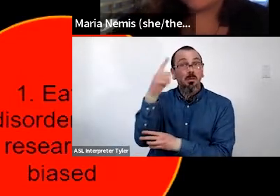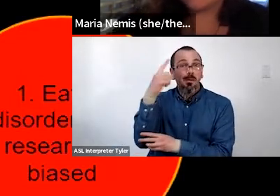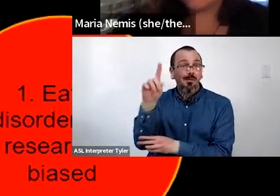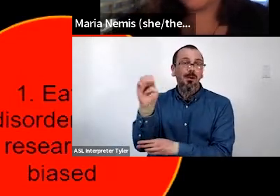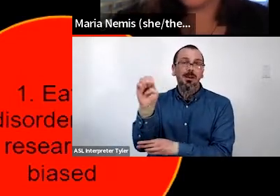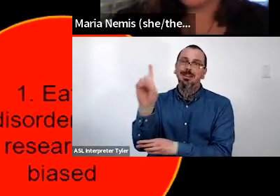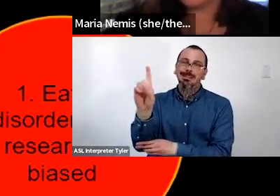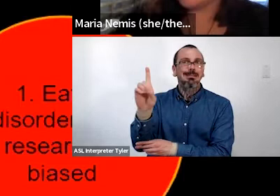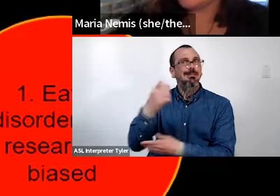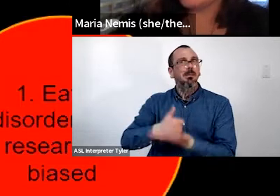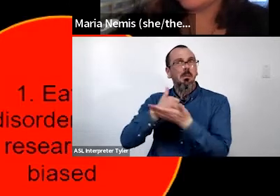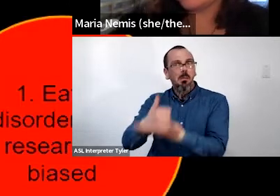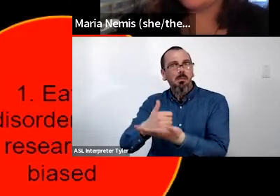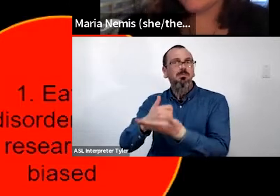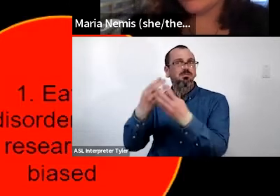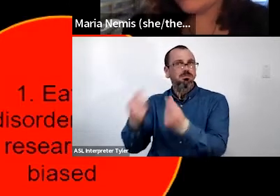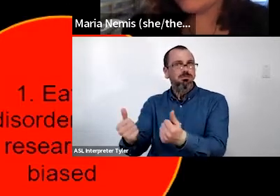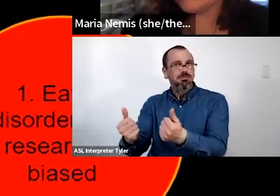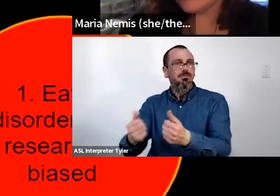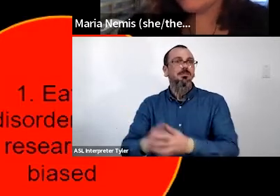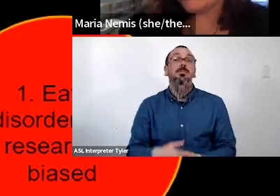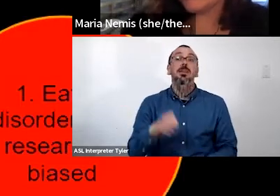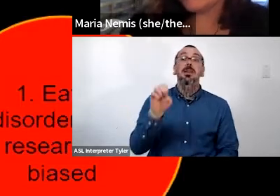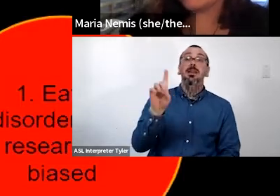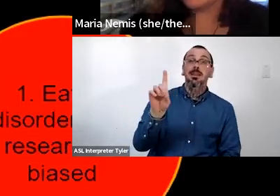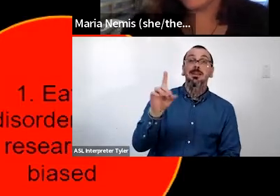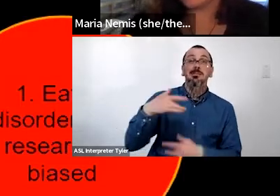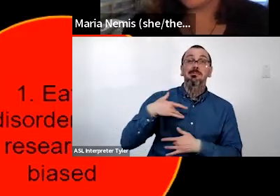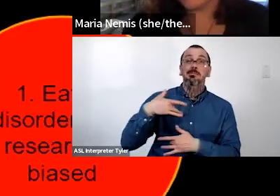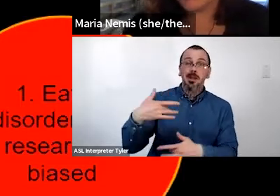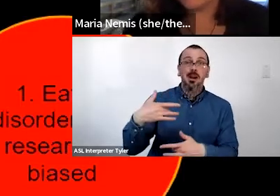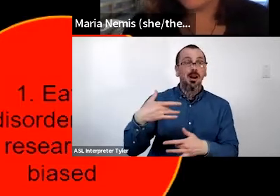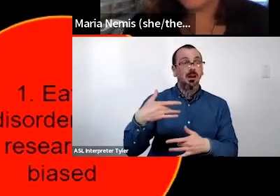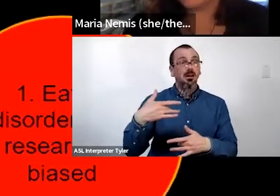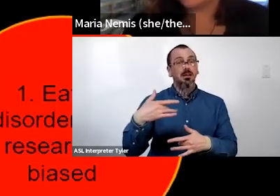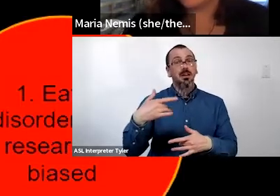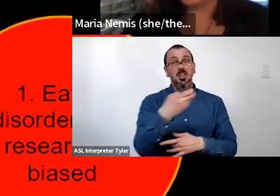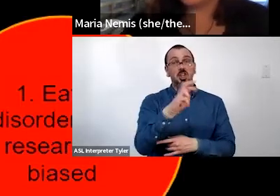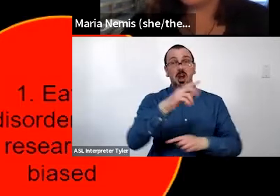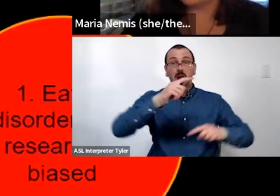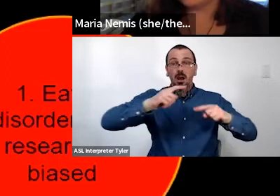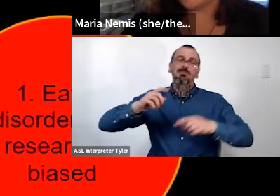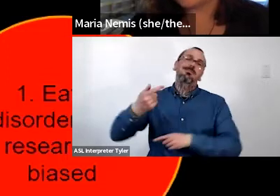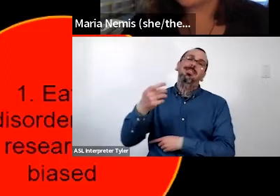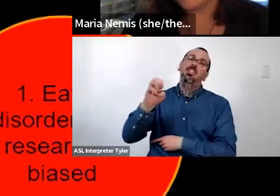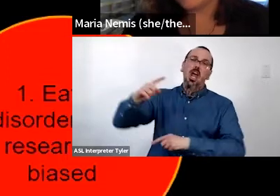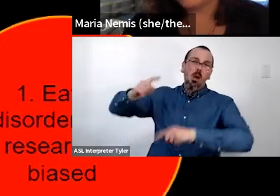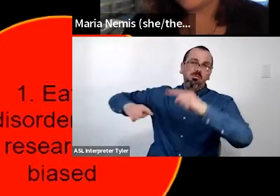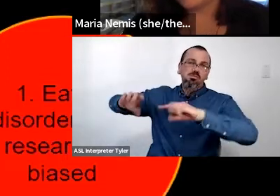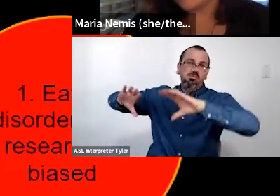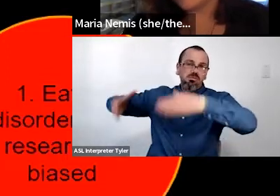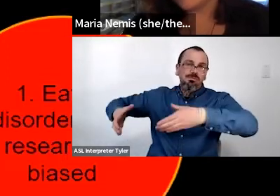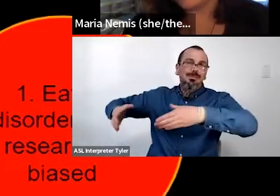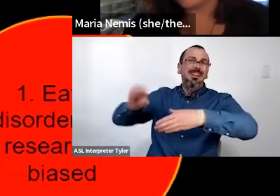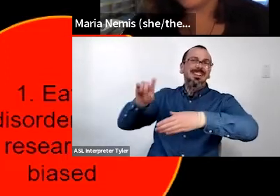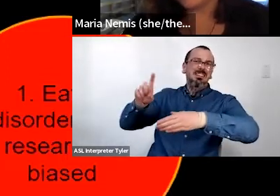EDs. ED prevalence has been shown to be higher in gender minorities, which is alarming because EDs have the highest mortality